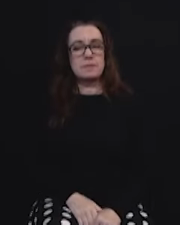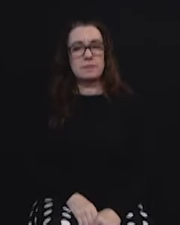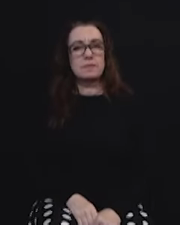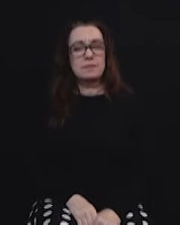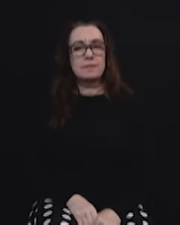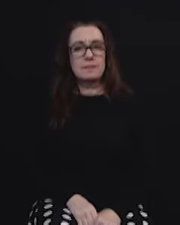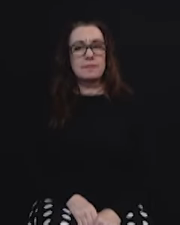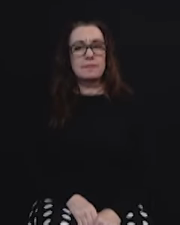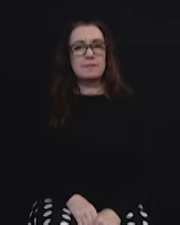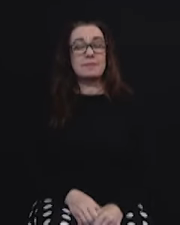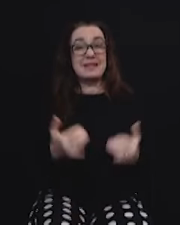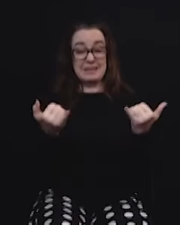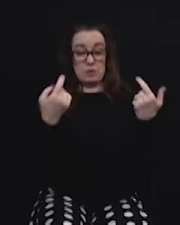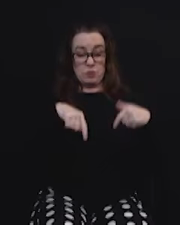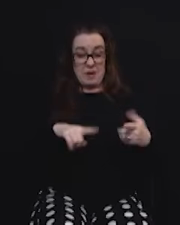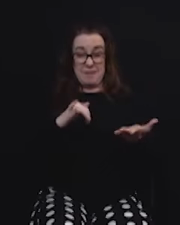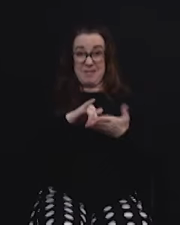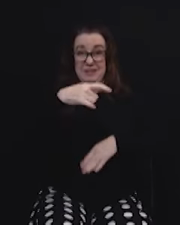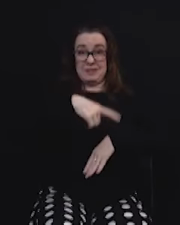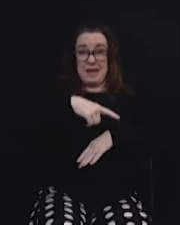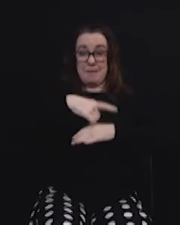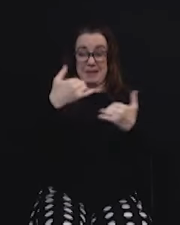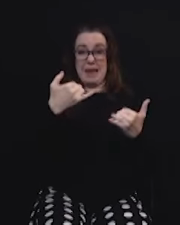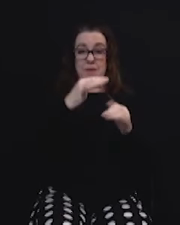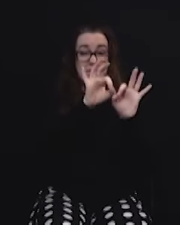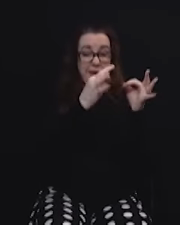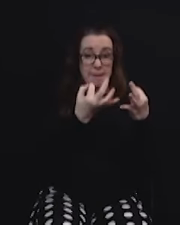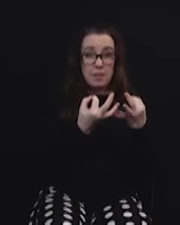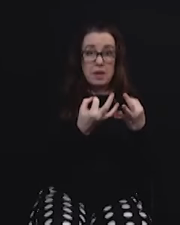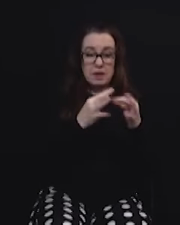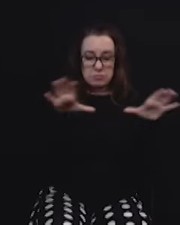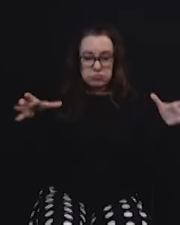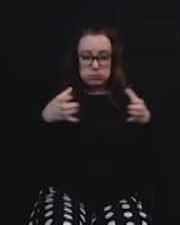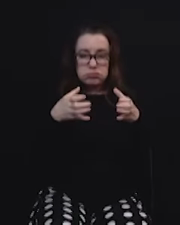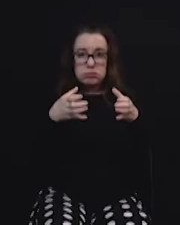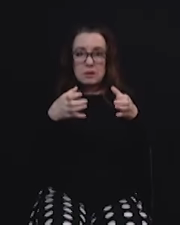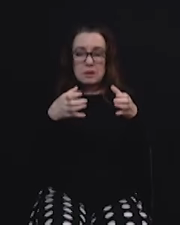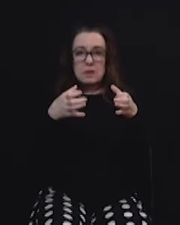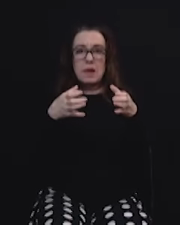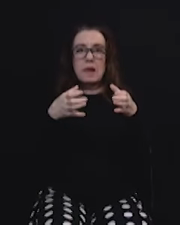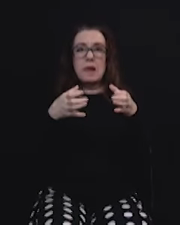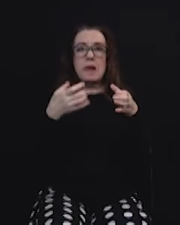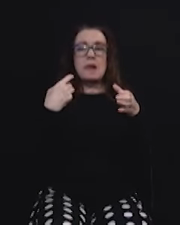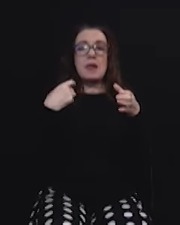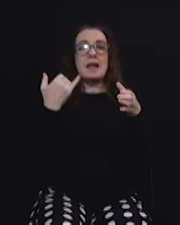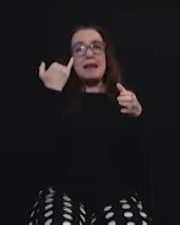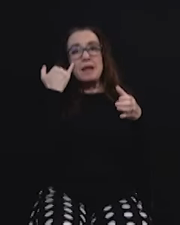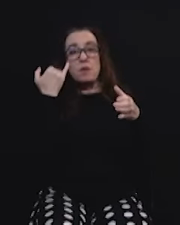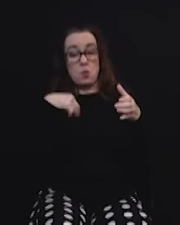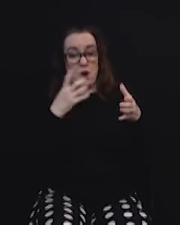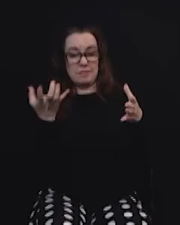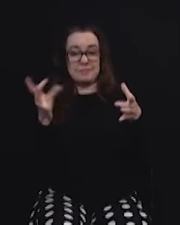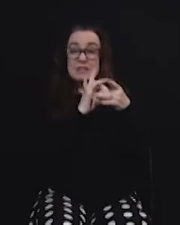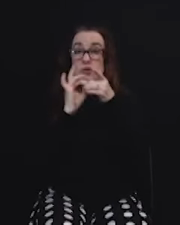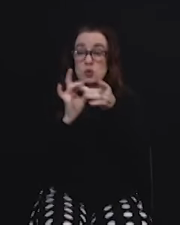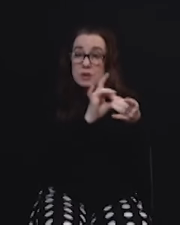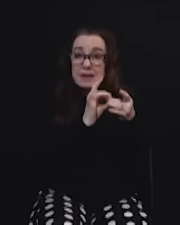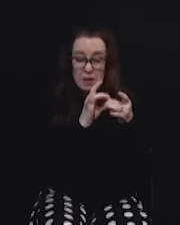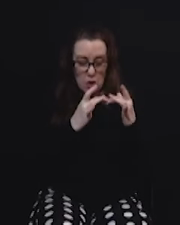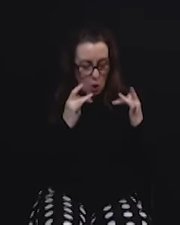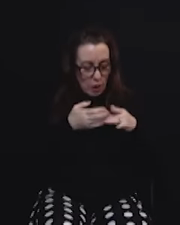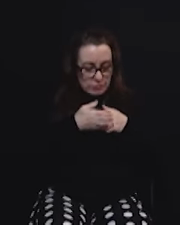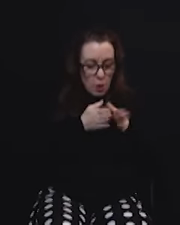And so God, as we come into this time, as a family, if there is anything that prevents us from joining in unity with open